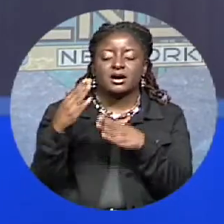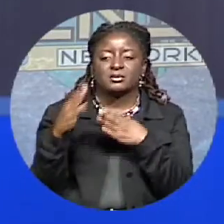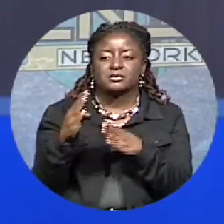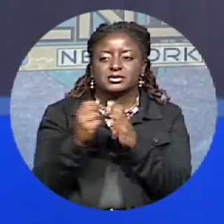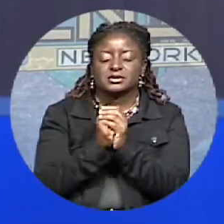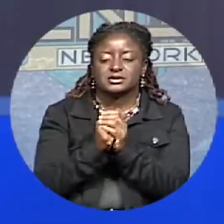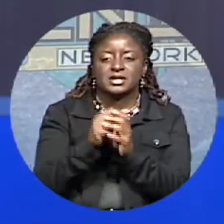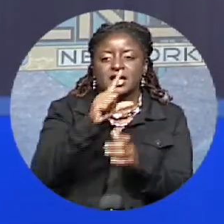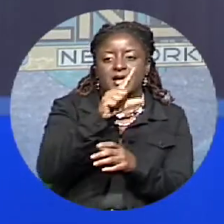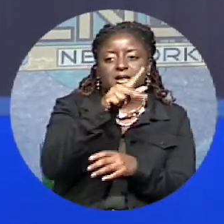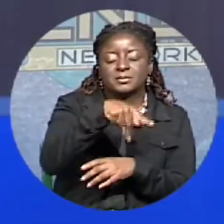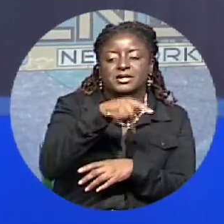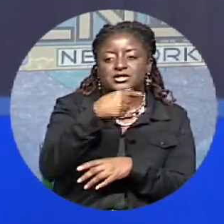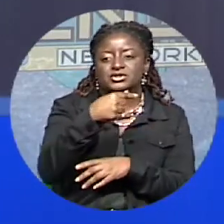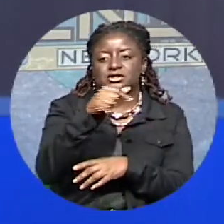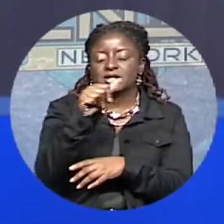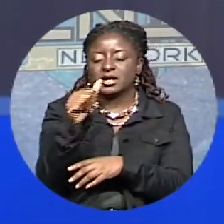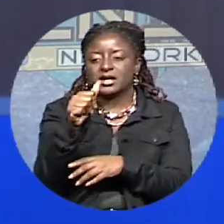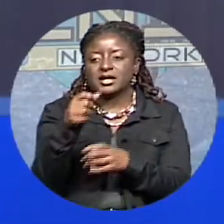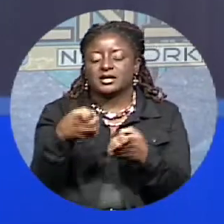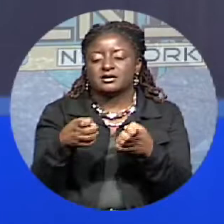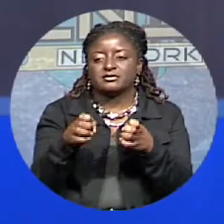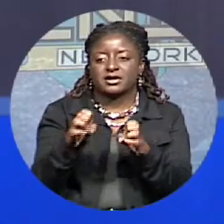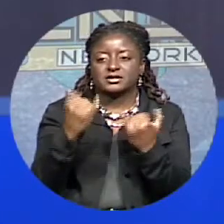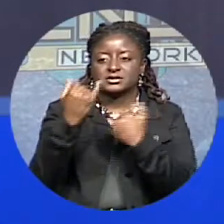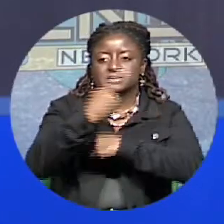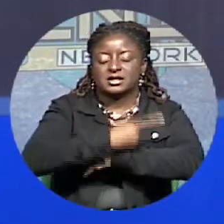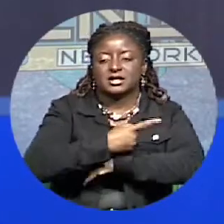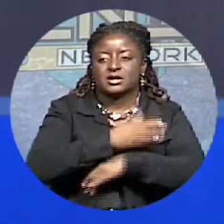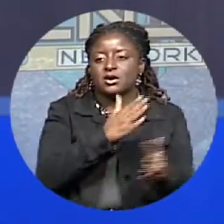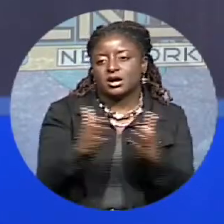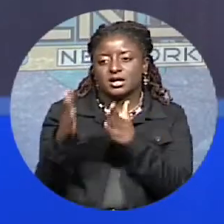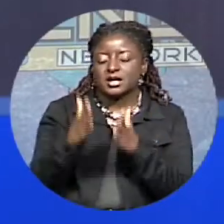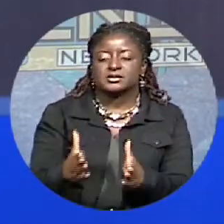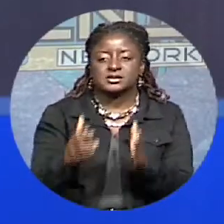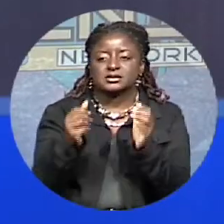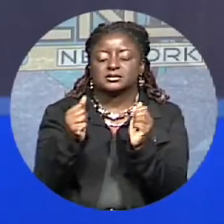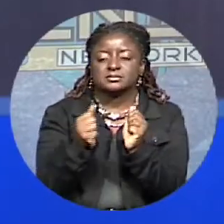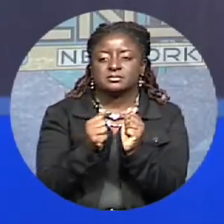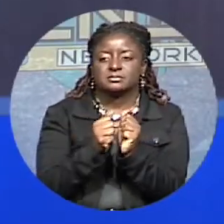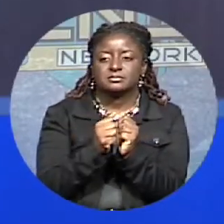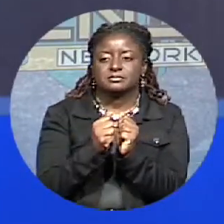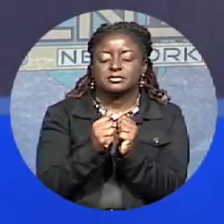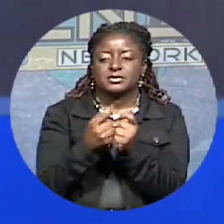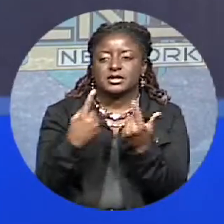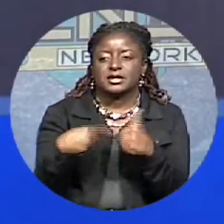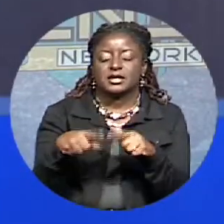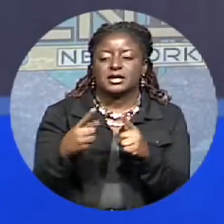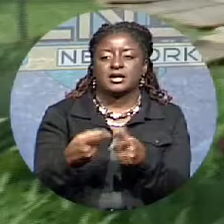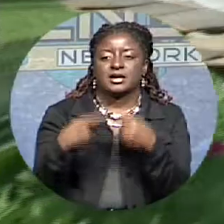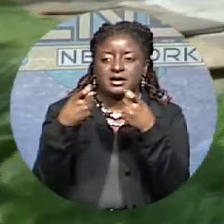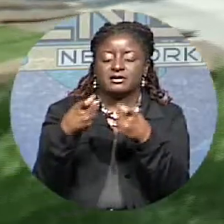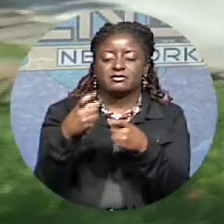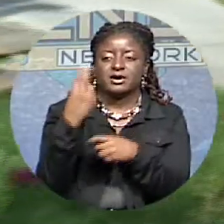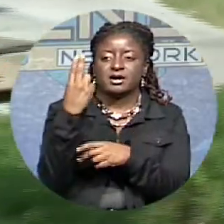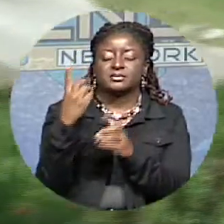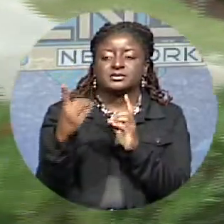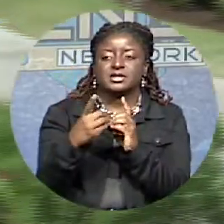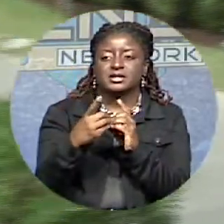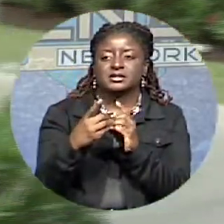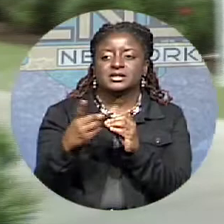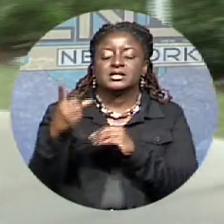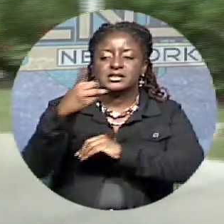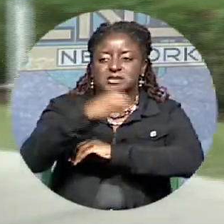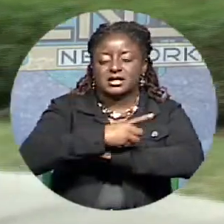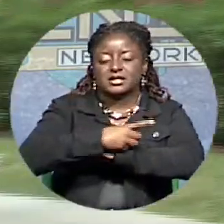Ocean Club course. And earlier today, organizers met with the media to give an update. Our Charles Fisher was there. Just days to go before the